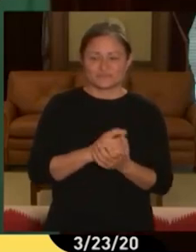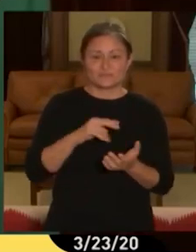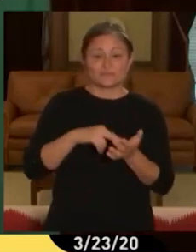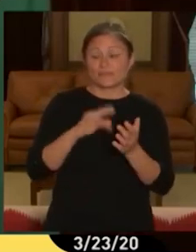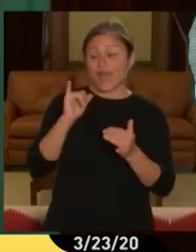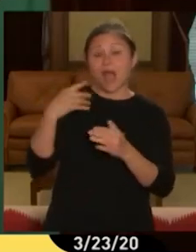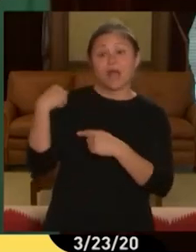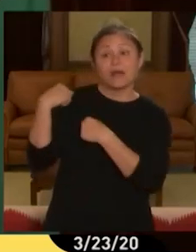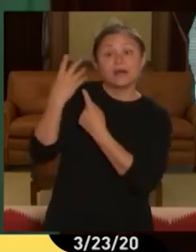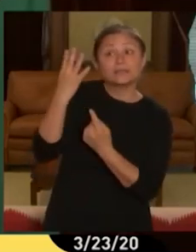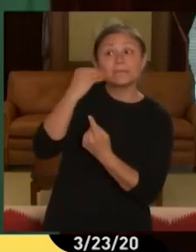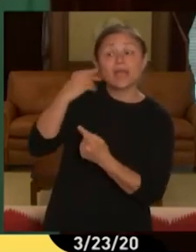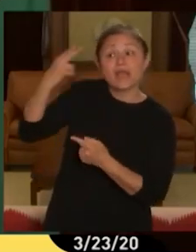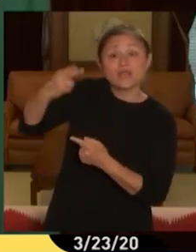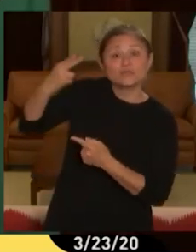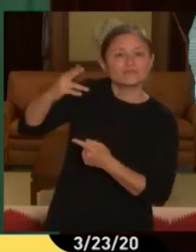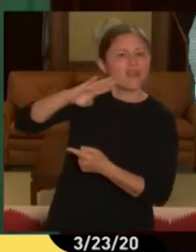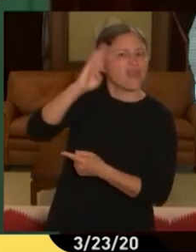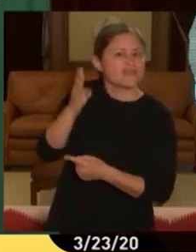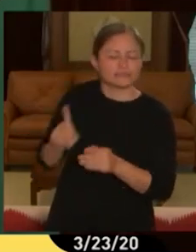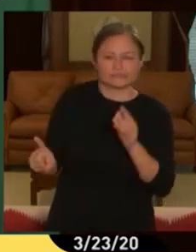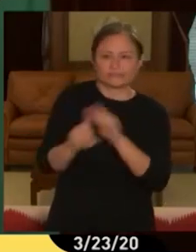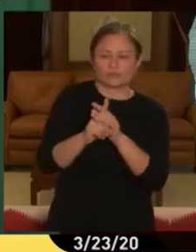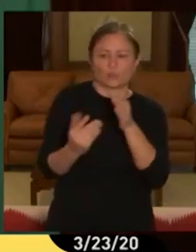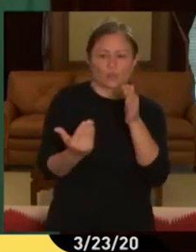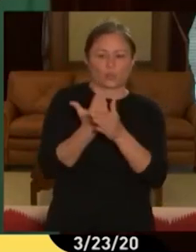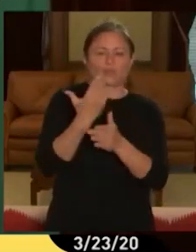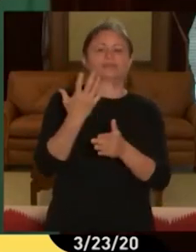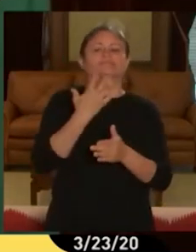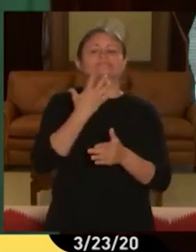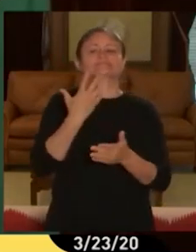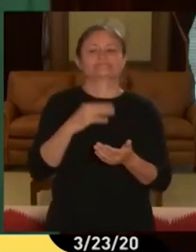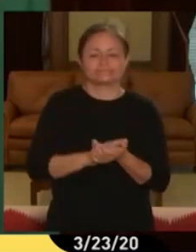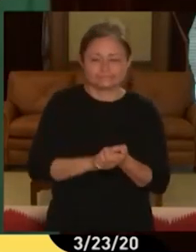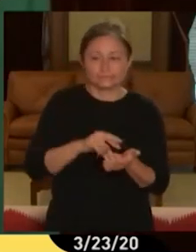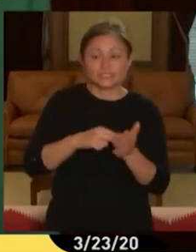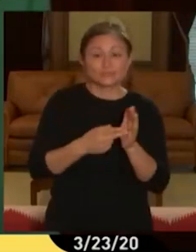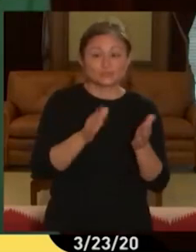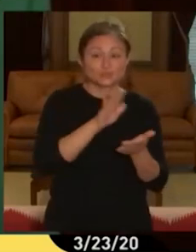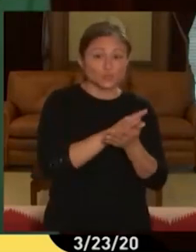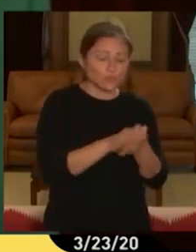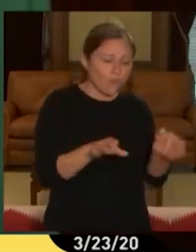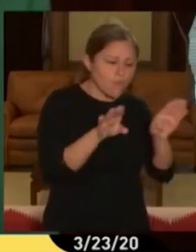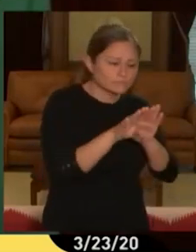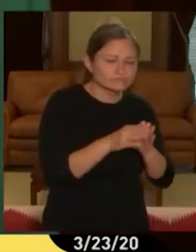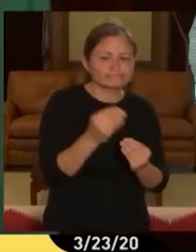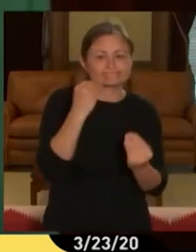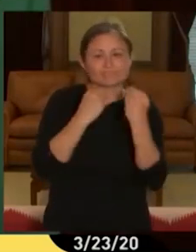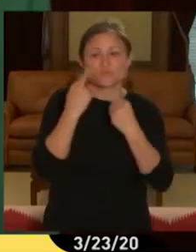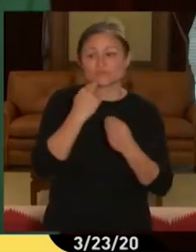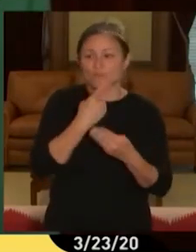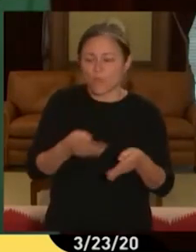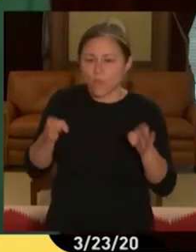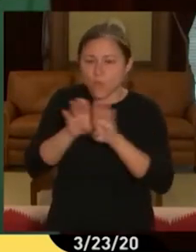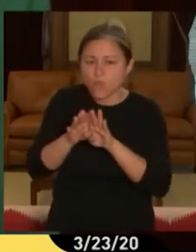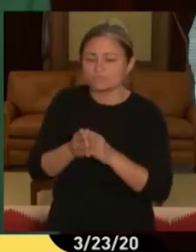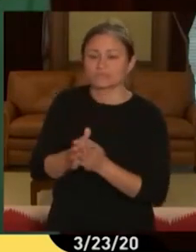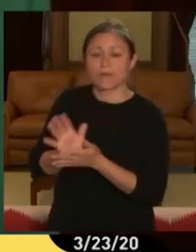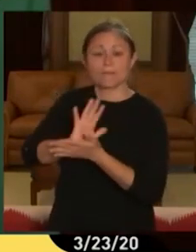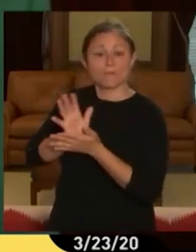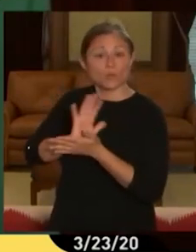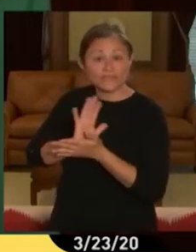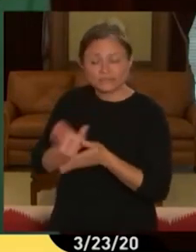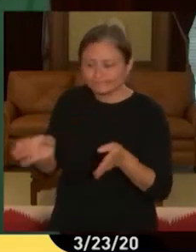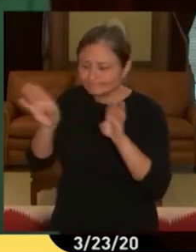the closure of schools, restaurants, entertainment venues, and other businesses where people congregate. We've